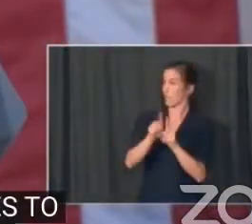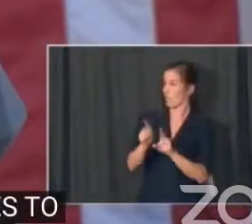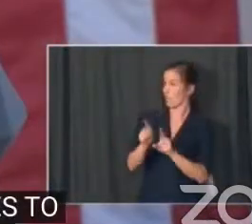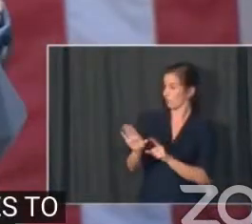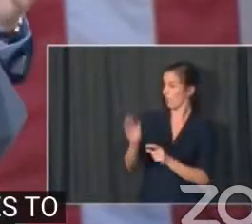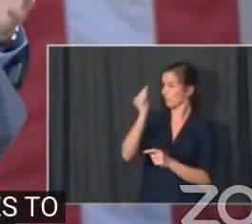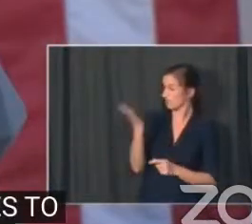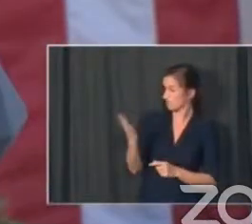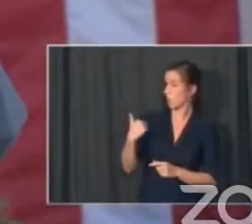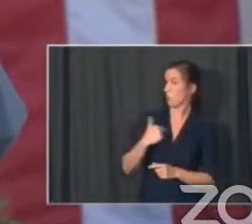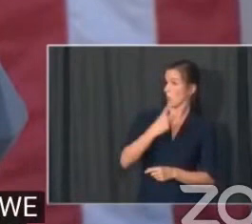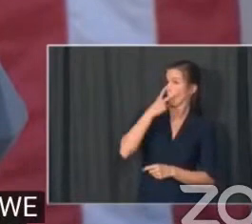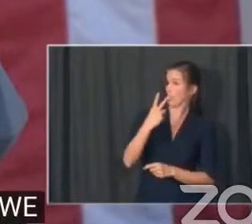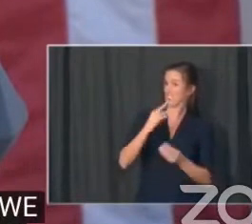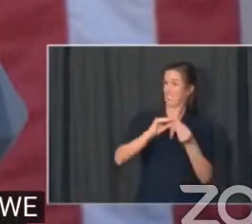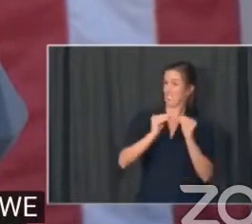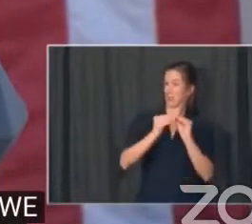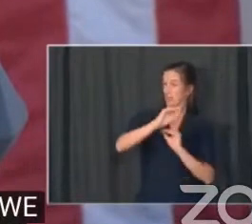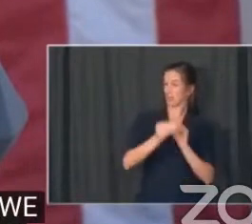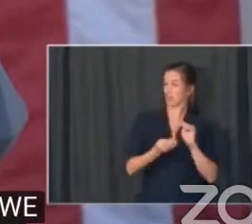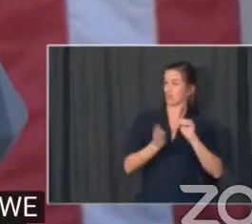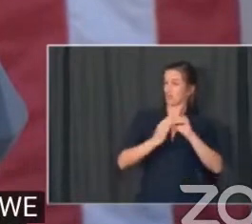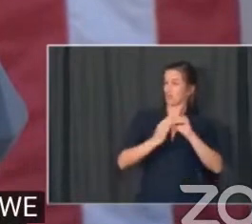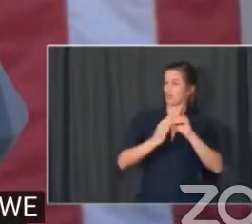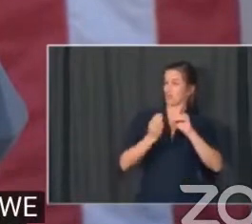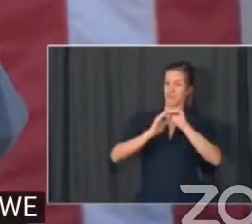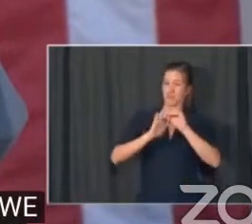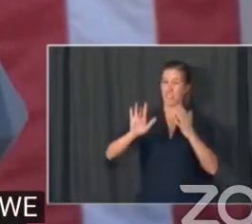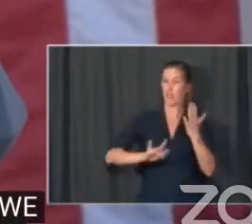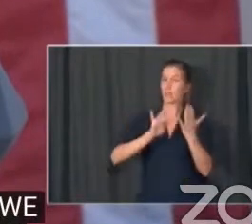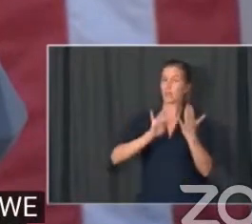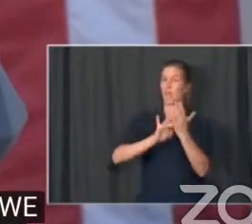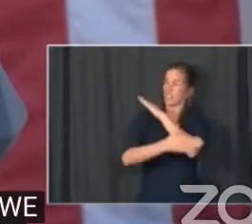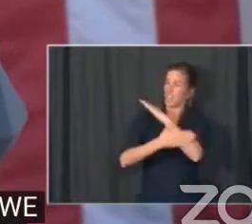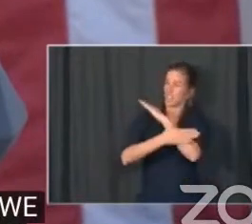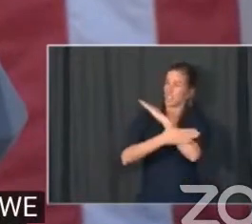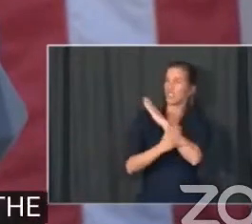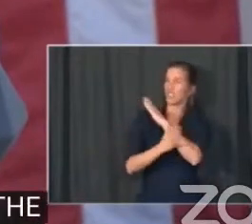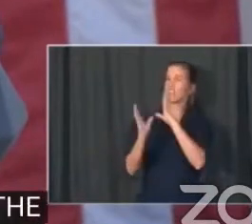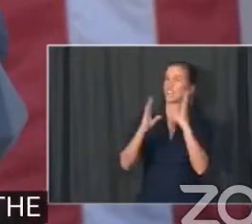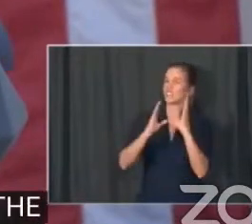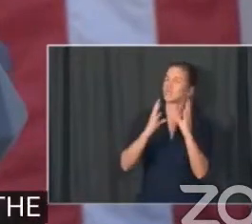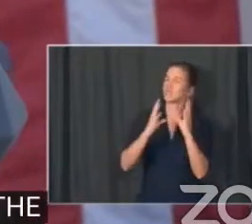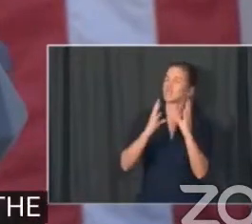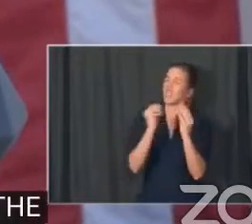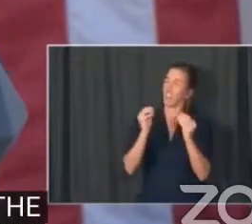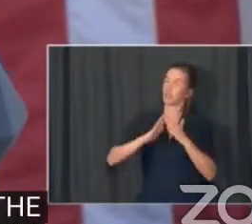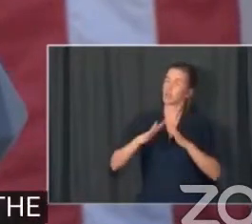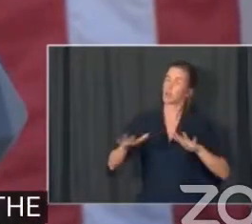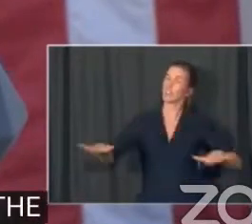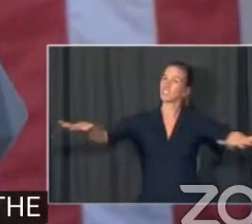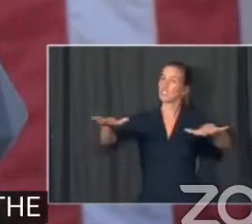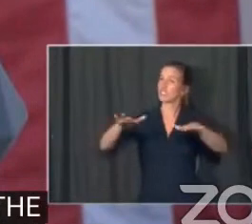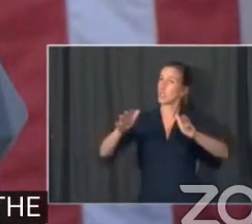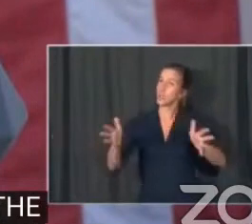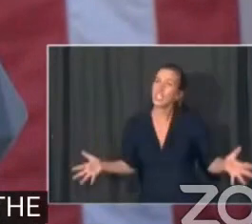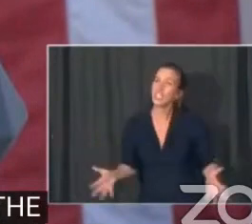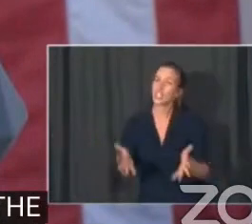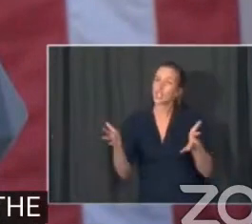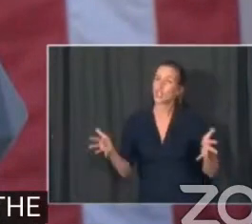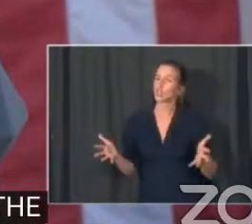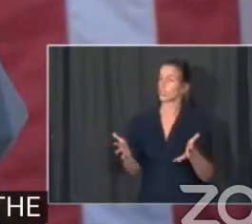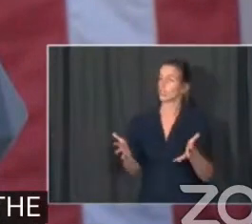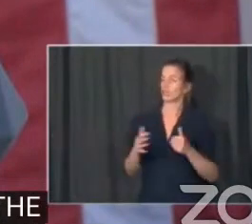rising, cuidados particularly del sistema de in the salud, heartland of this para country, but entregarles a in todas sus communities all across necesidades America, también we a encourage todos every los American, as the hospitales. Secretary did, Los as casos you están